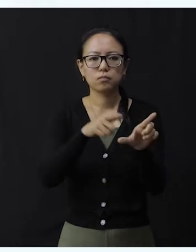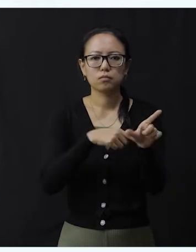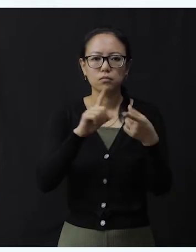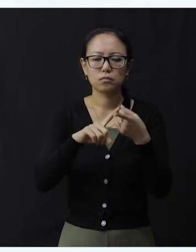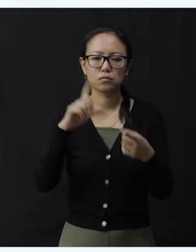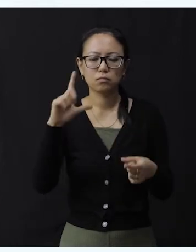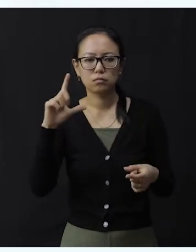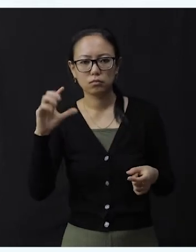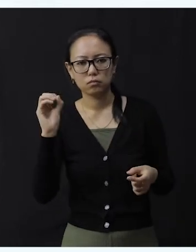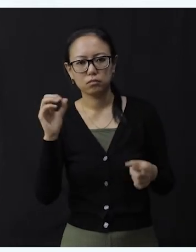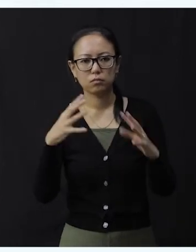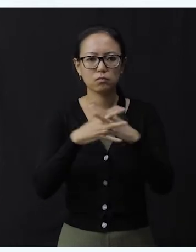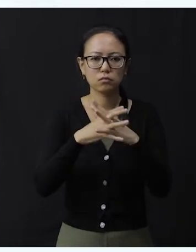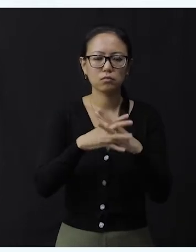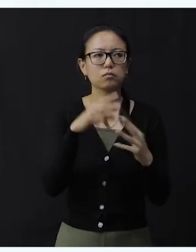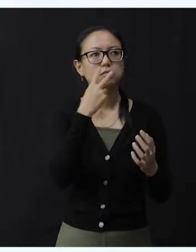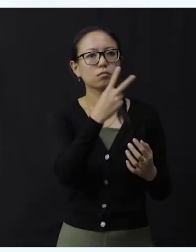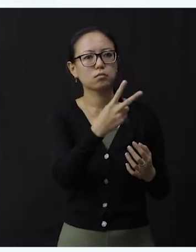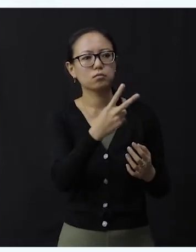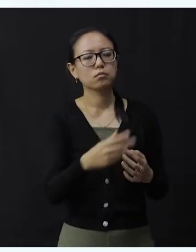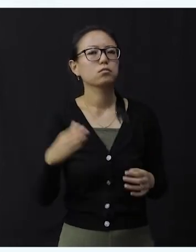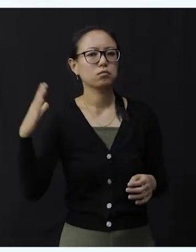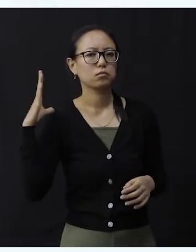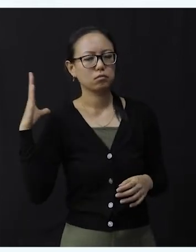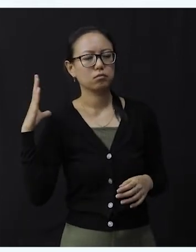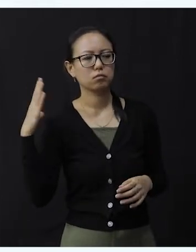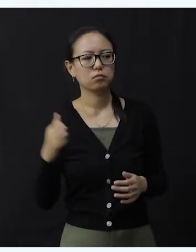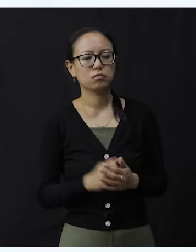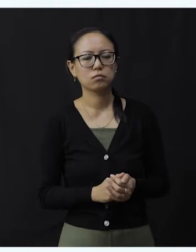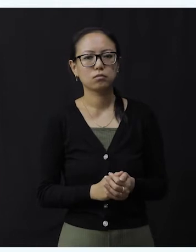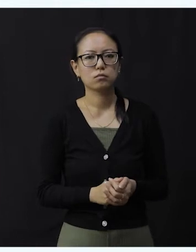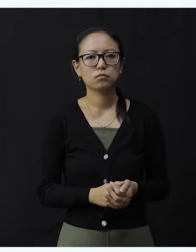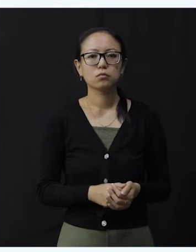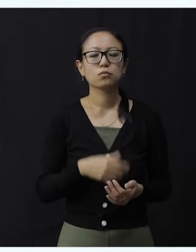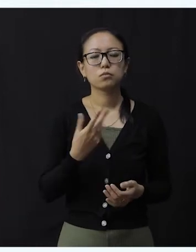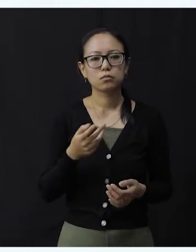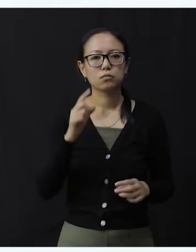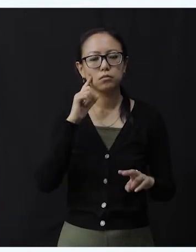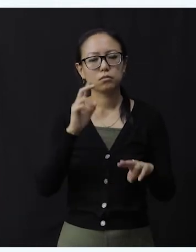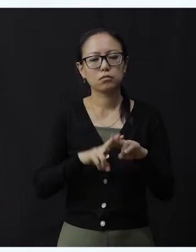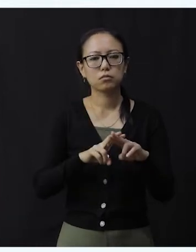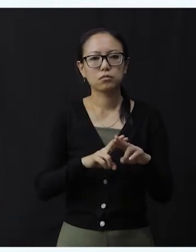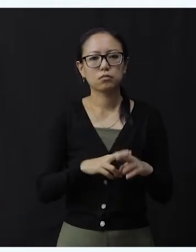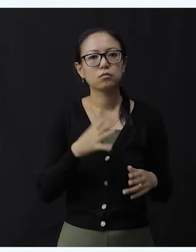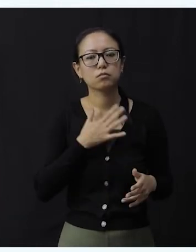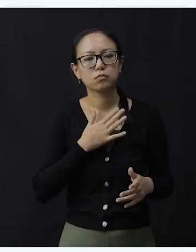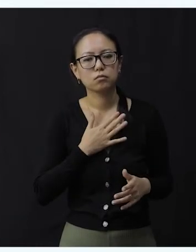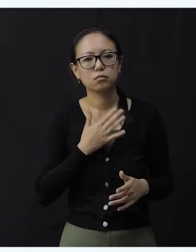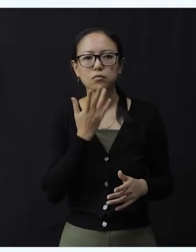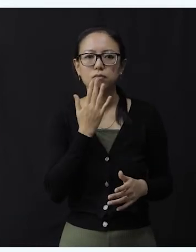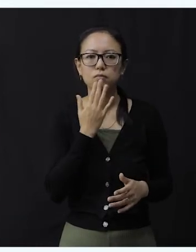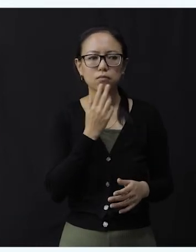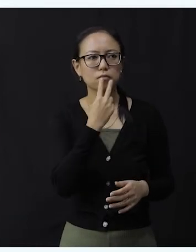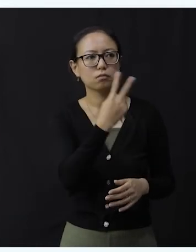some time. But if you see the green color signals, then it is telling you to go, so you can move or you can go